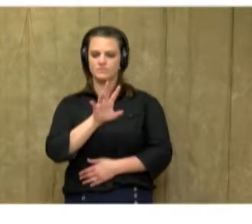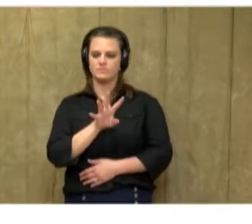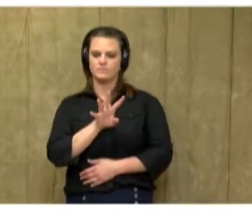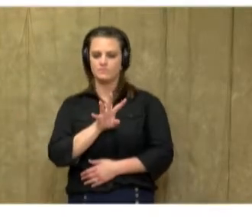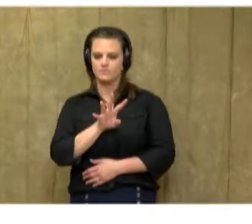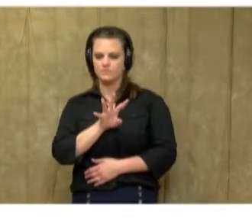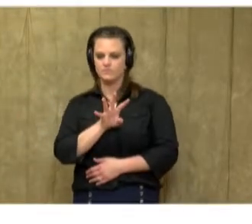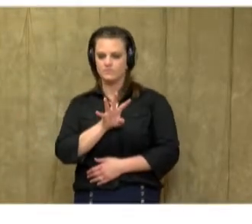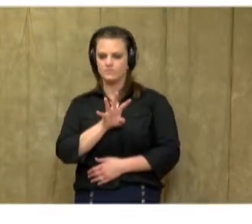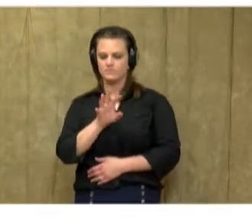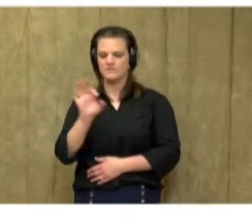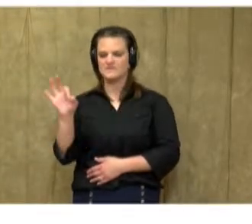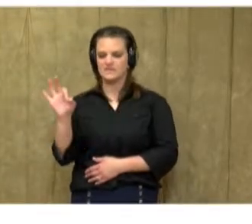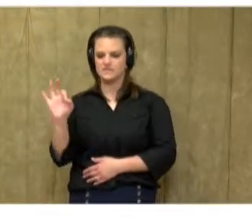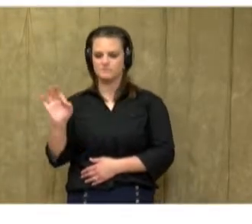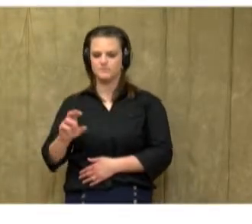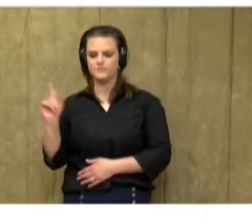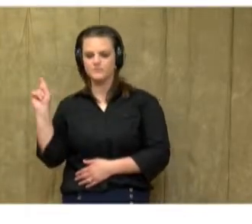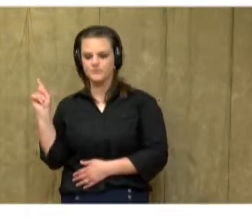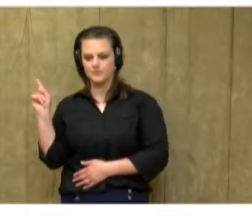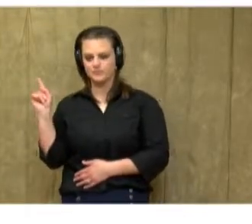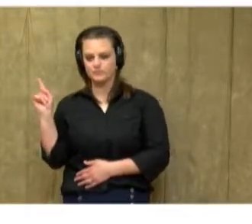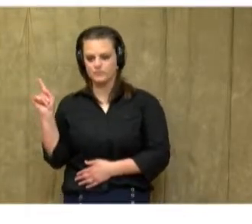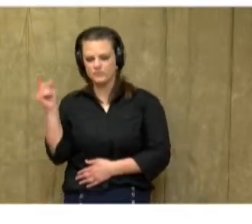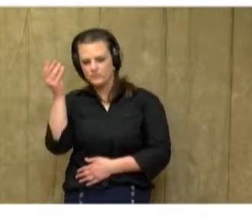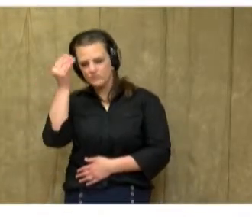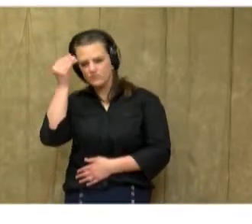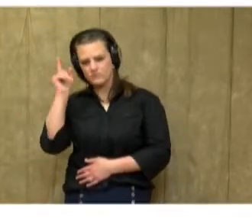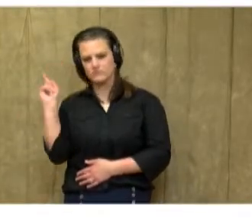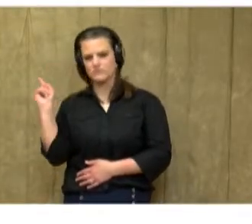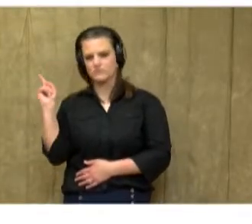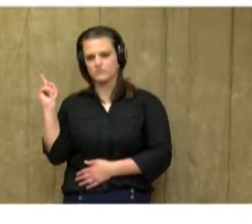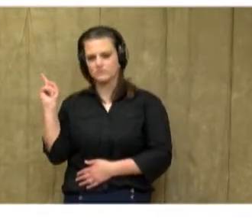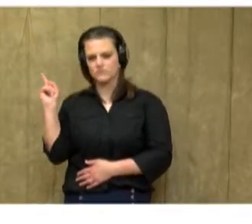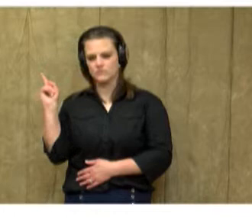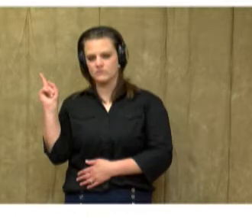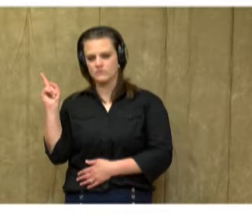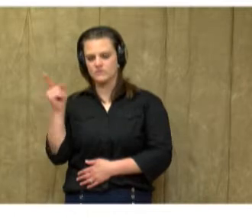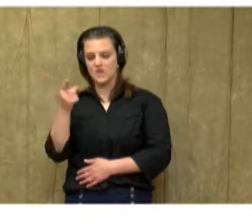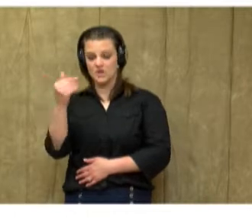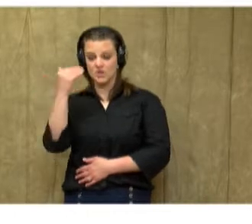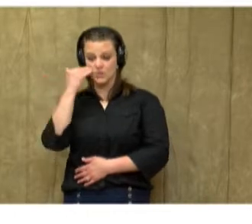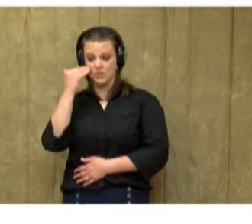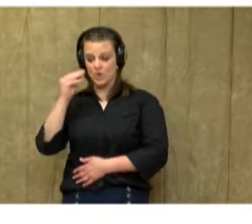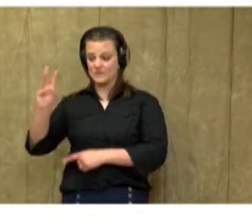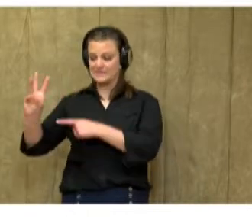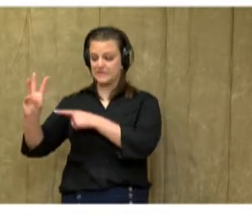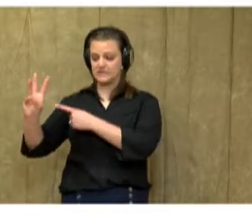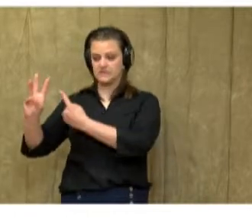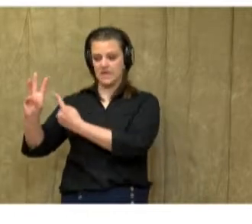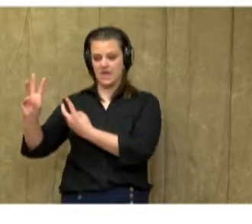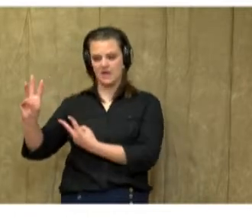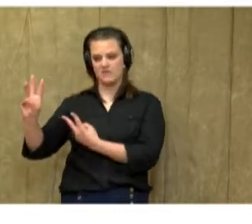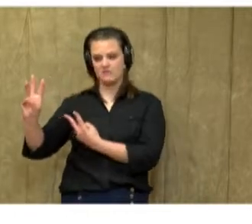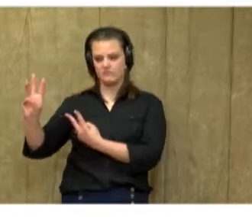3/4 of 6. Now I want you to think about that. Do you know what half of 6